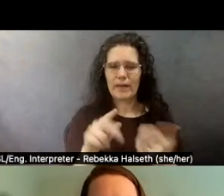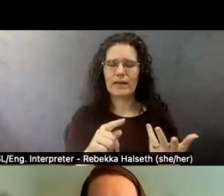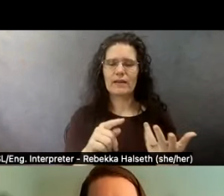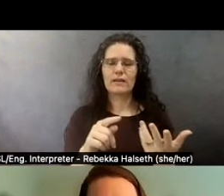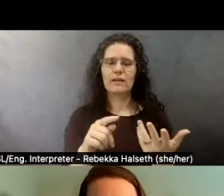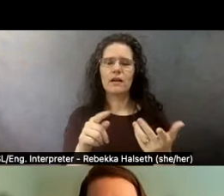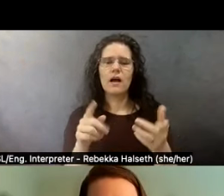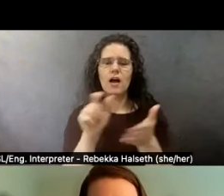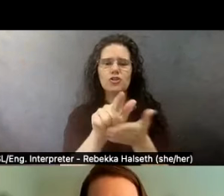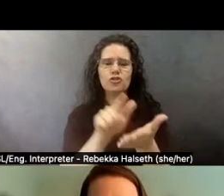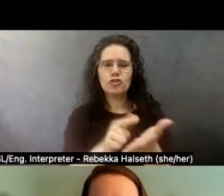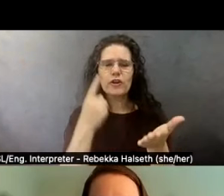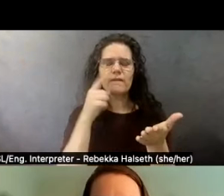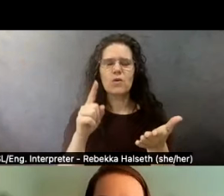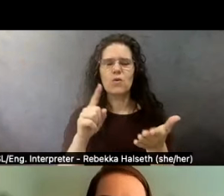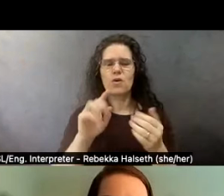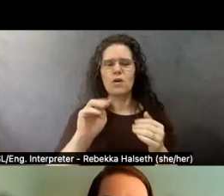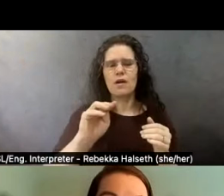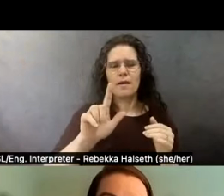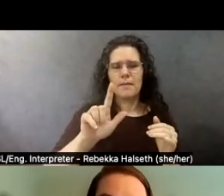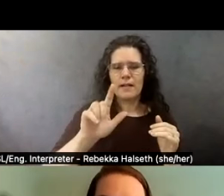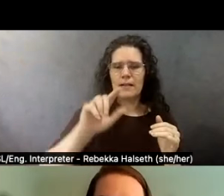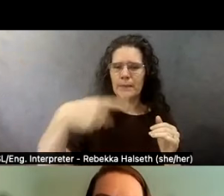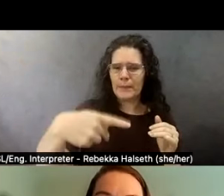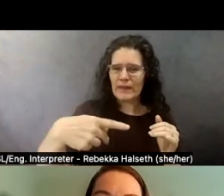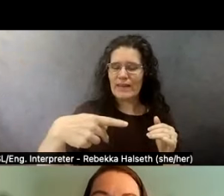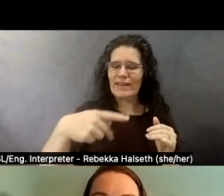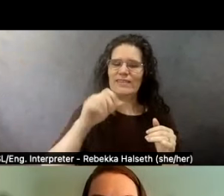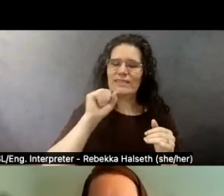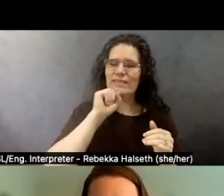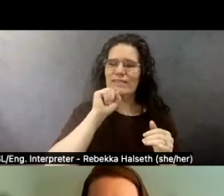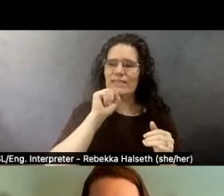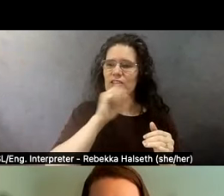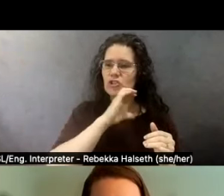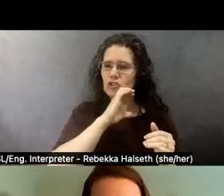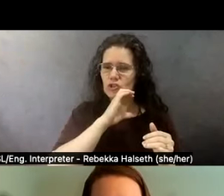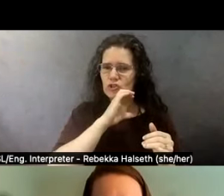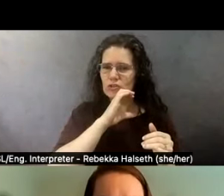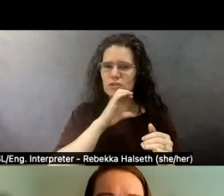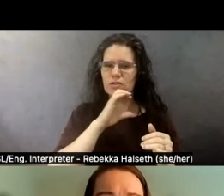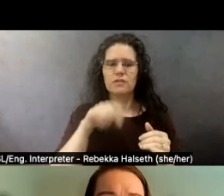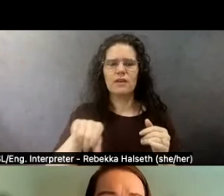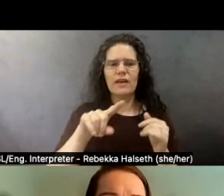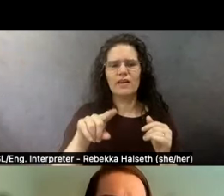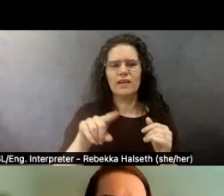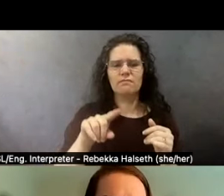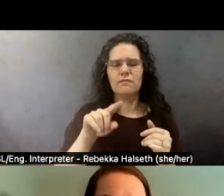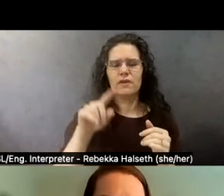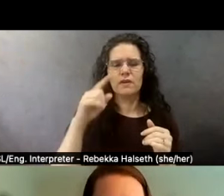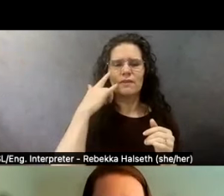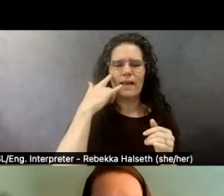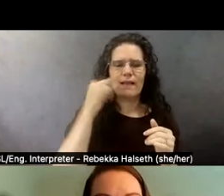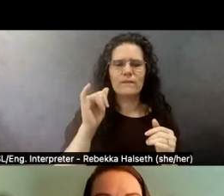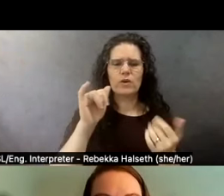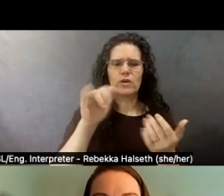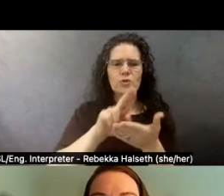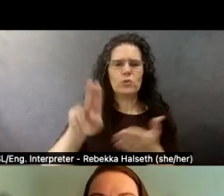Partnership for Seniors Clinic at UC Hastings College of the Law. The MLPS